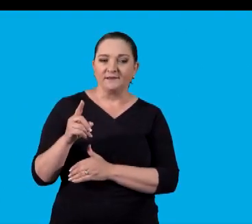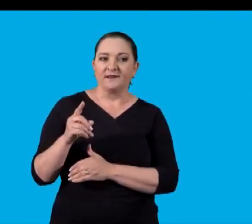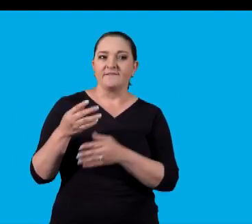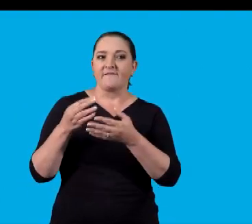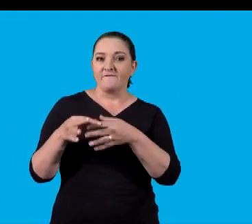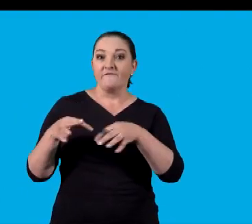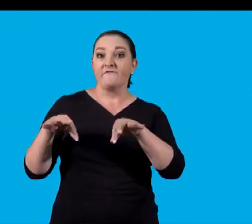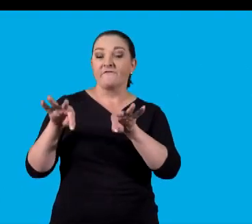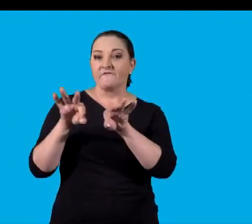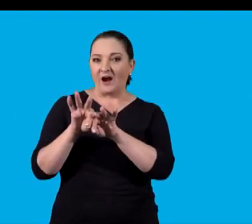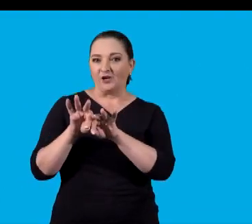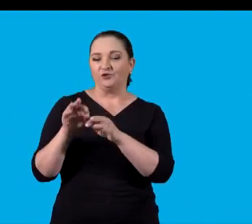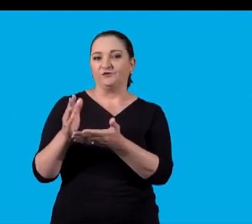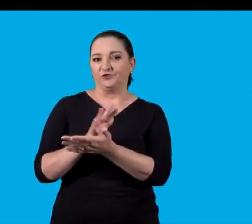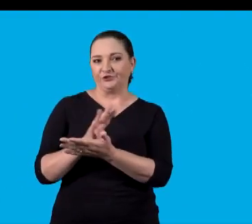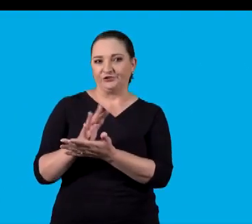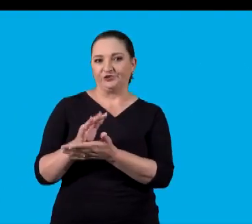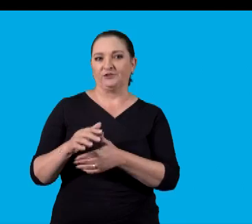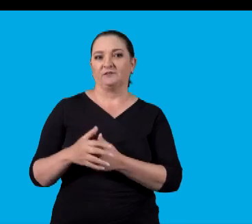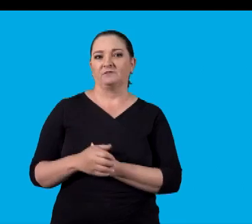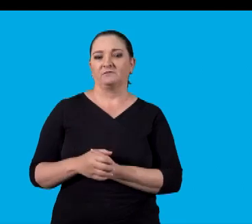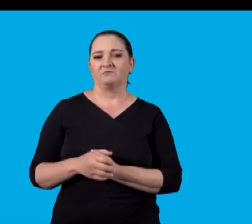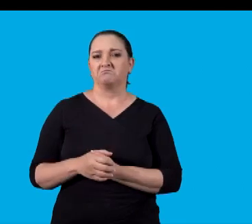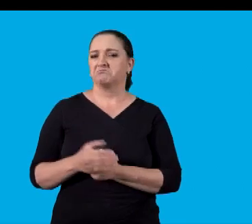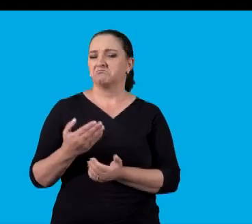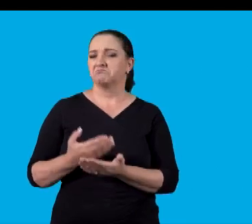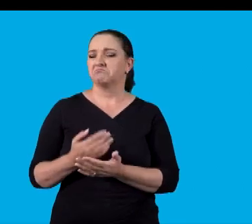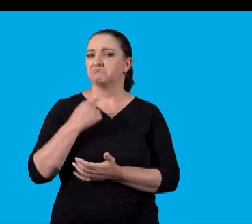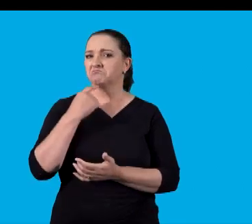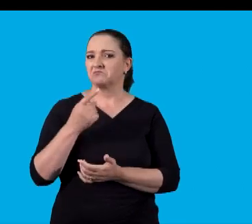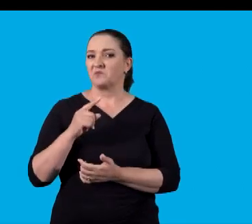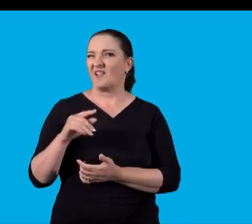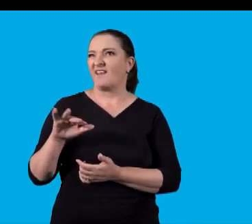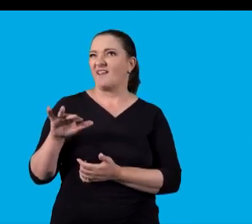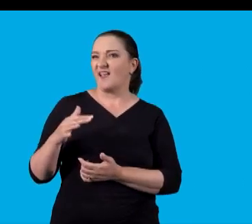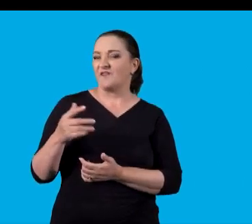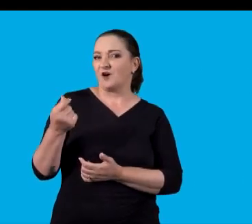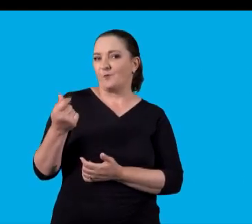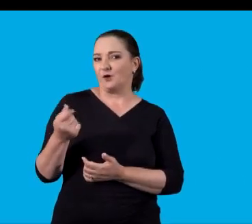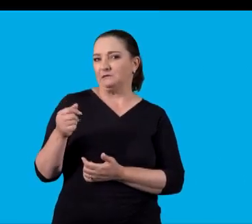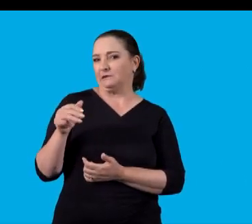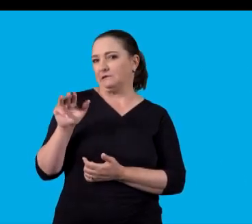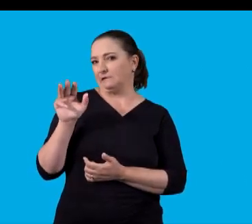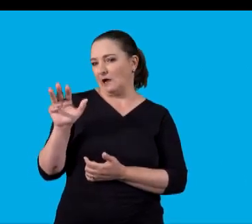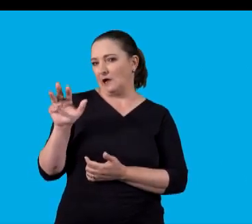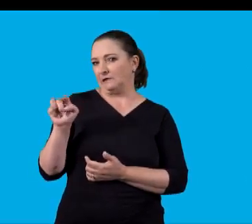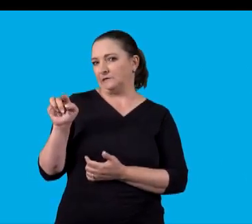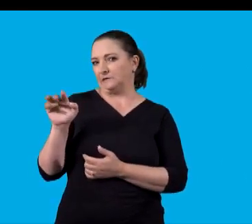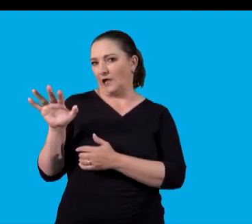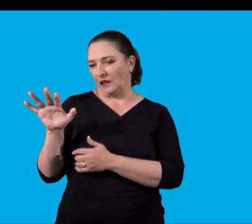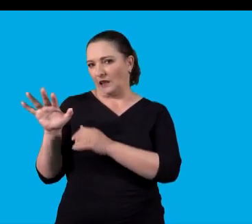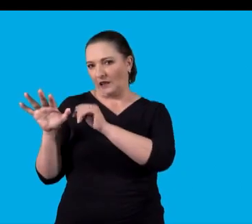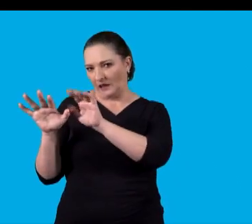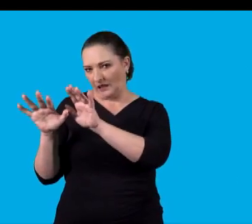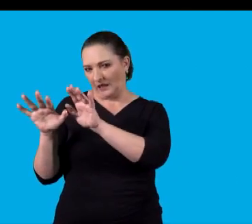on the average price of 9 rand 10 cents. So I can quickly say, if the average price was 9 rand 10 cents, if